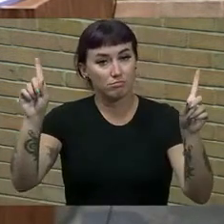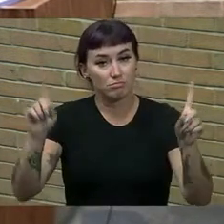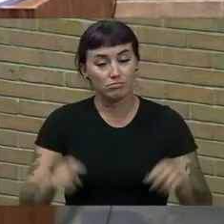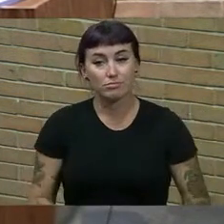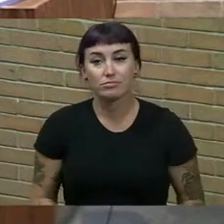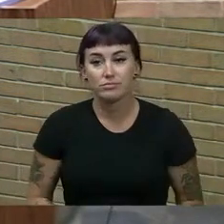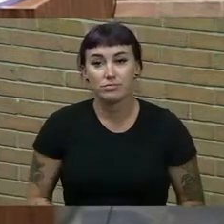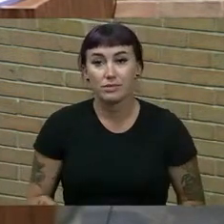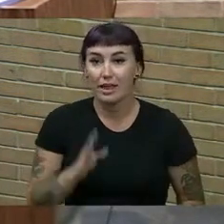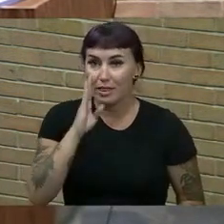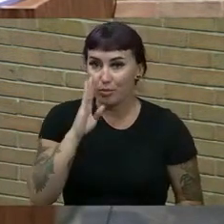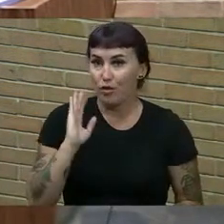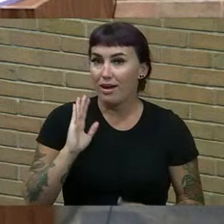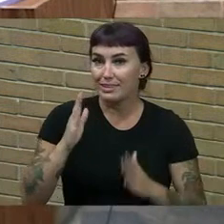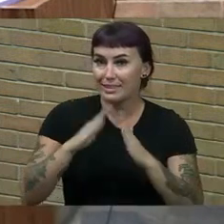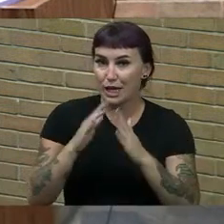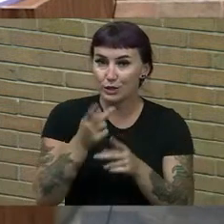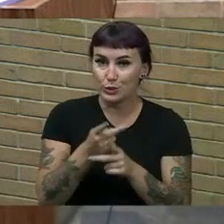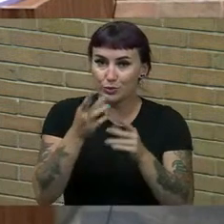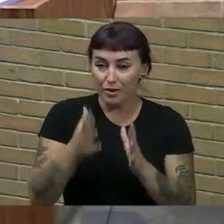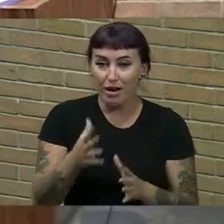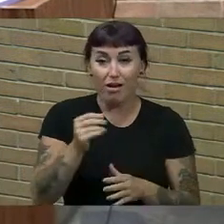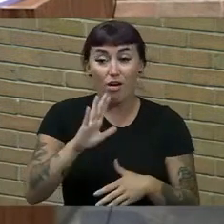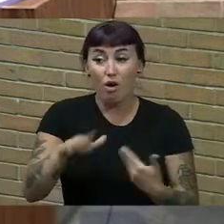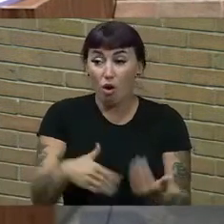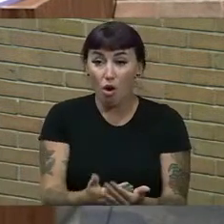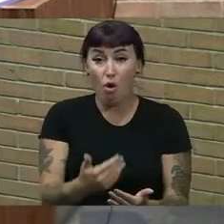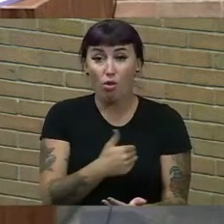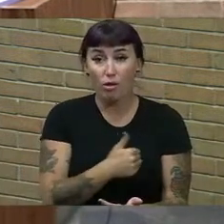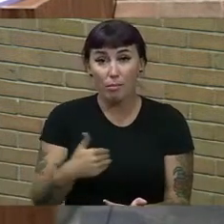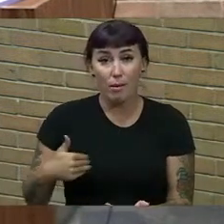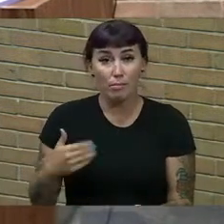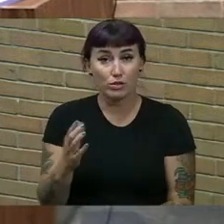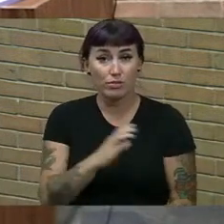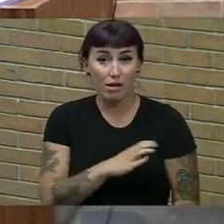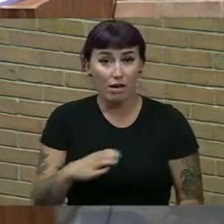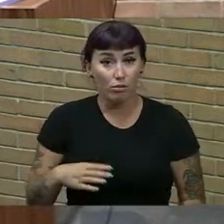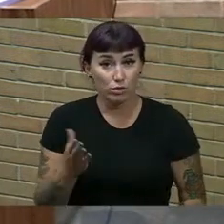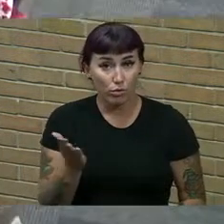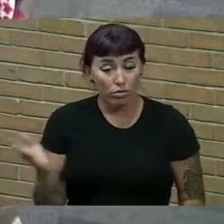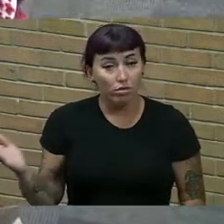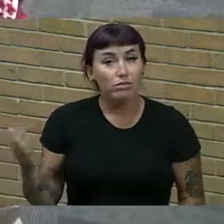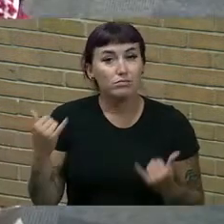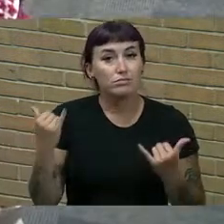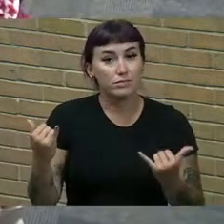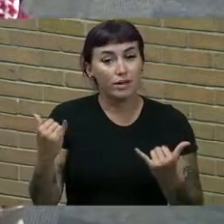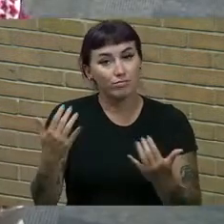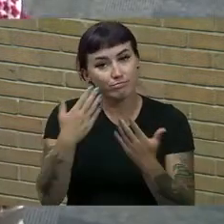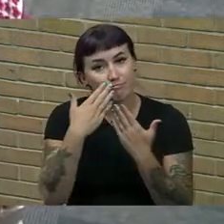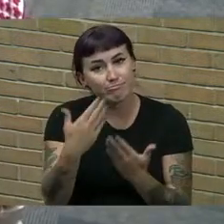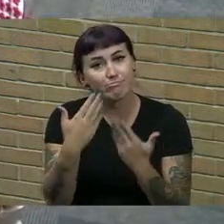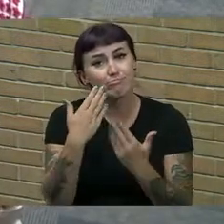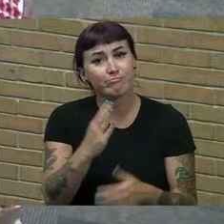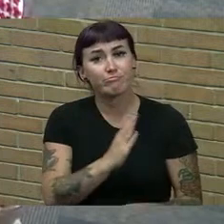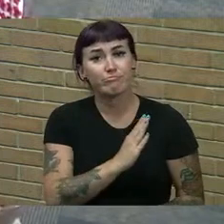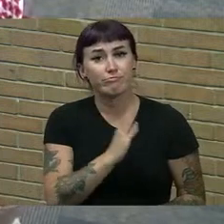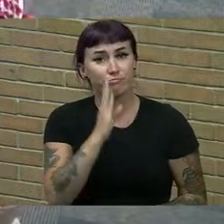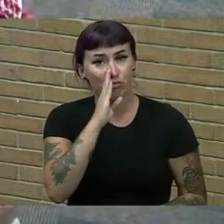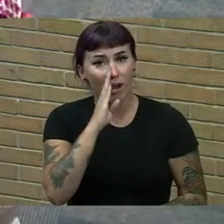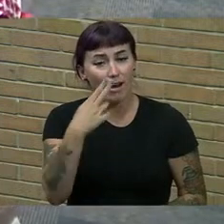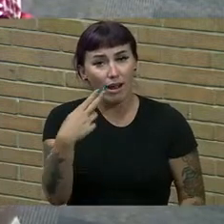W. Maley, Brighton Town Supervisor, and all of the members of our Town Council, do hereby thank Brighton High